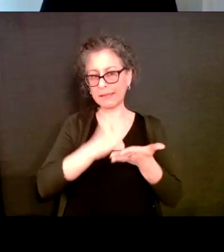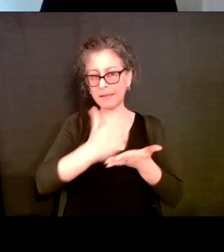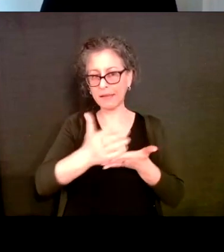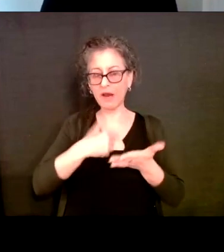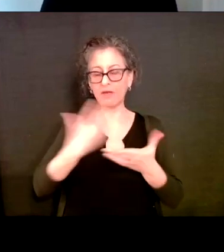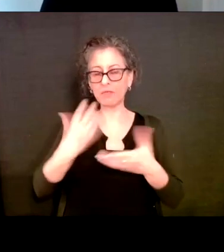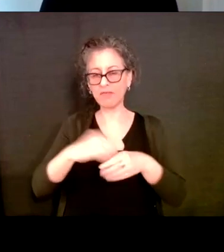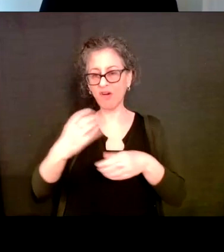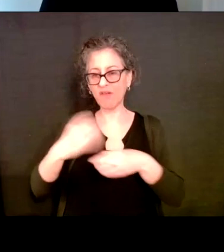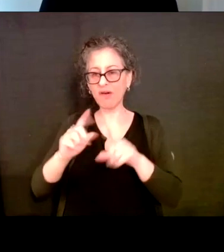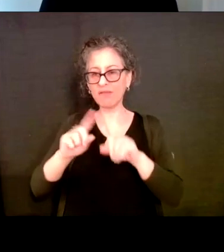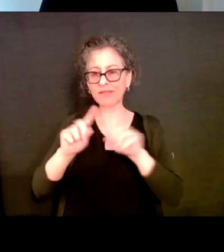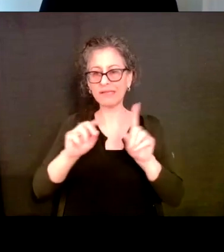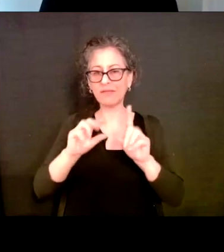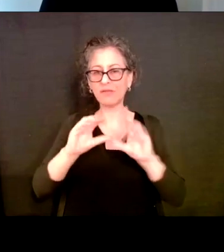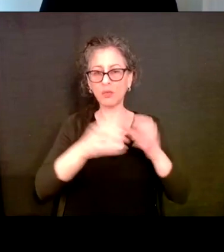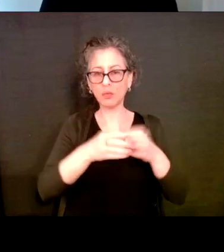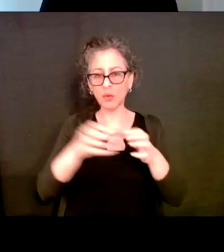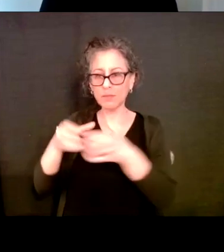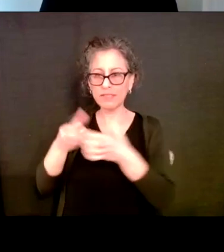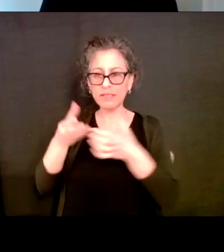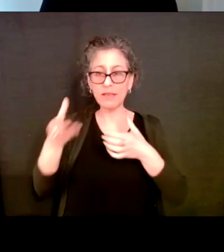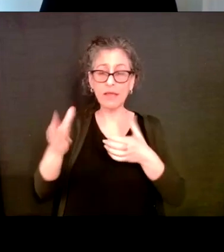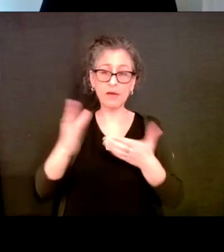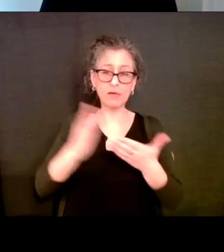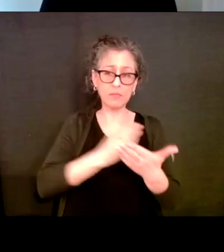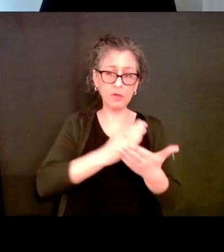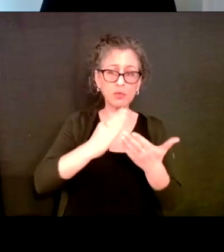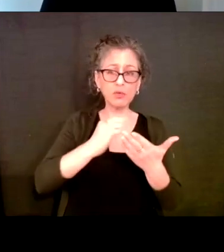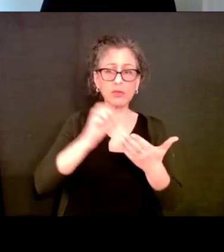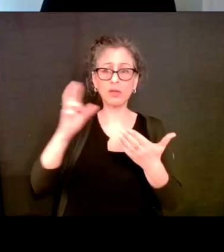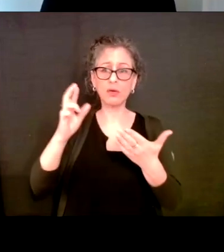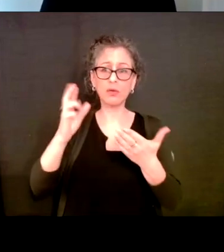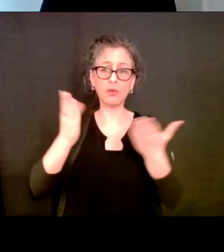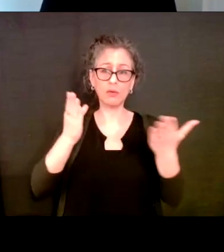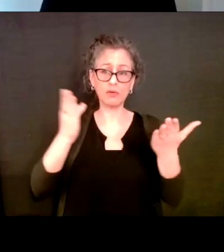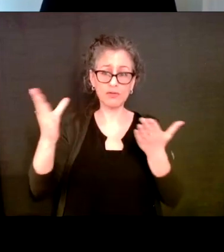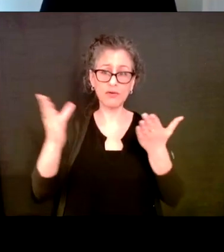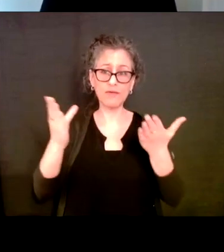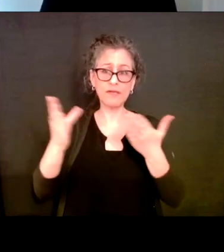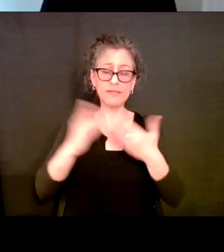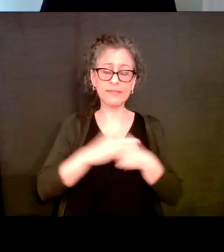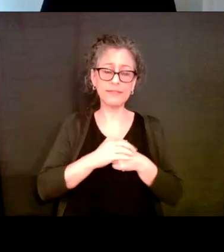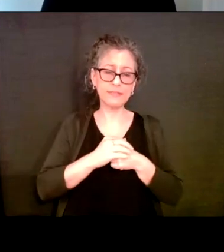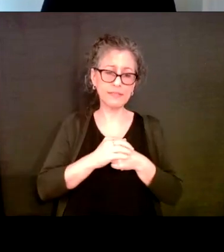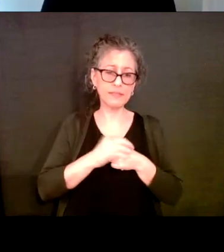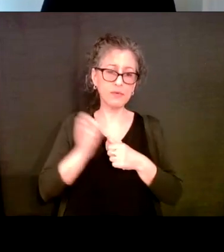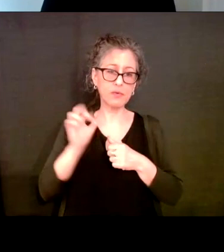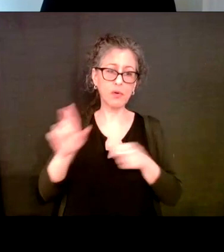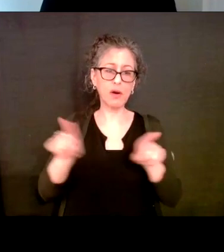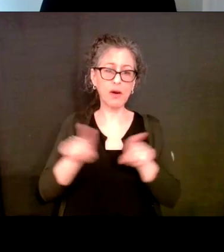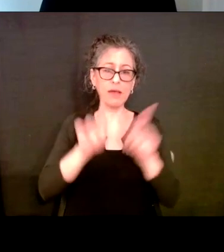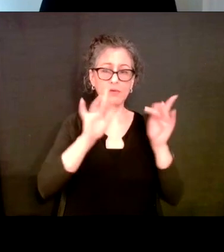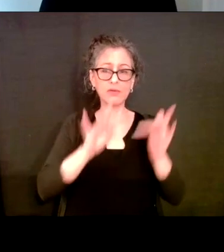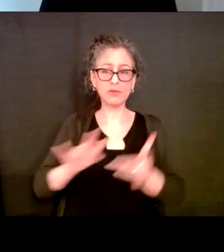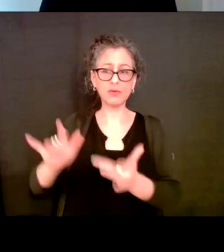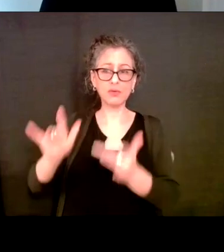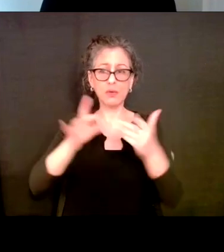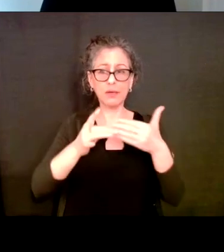church ministries, whether that was music or in service or even as a tour guide.